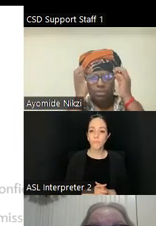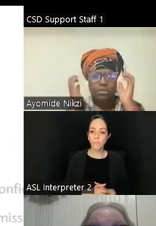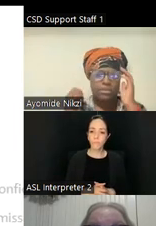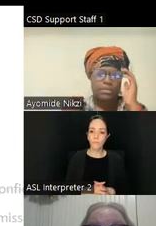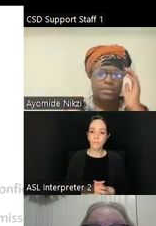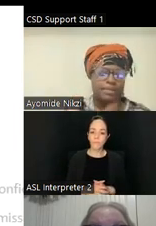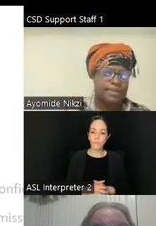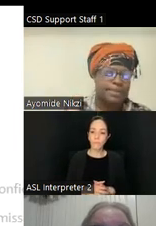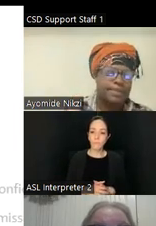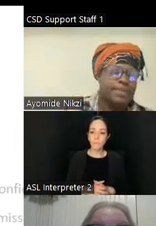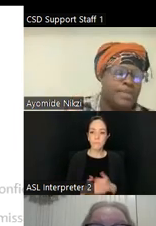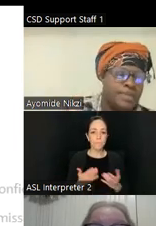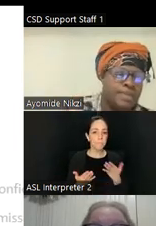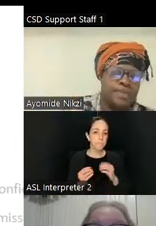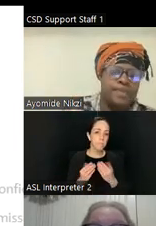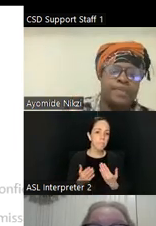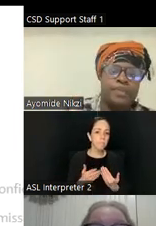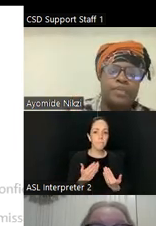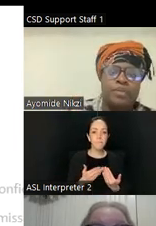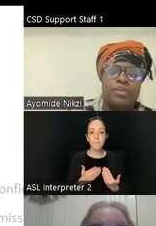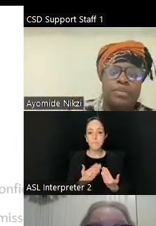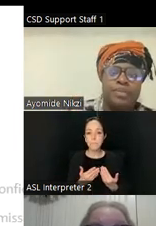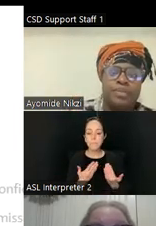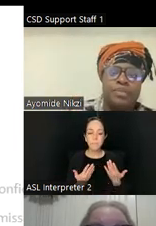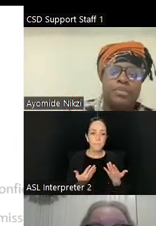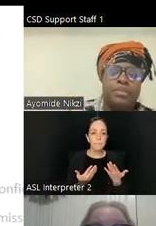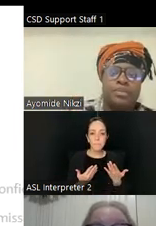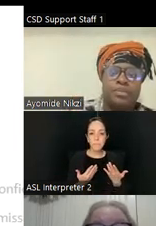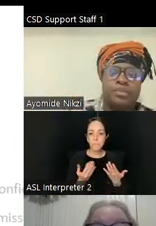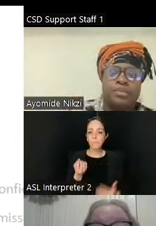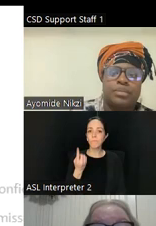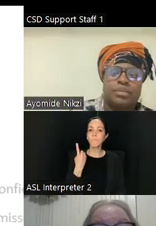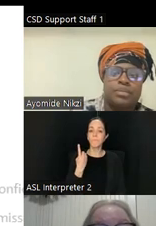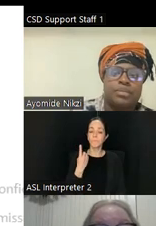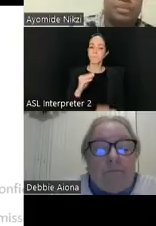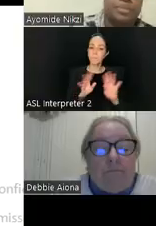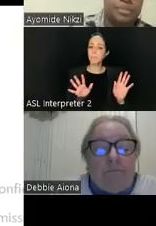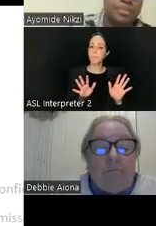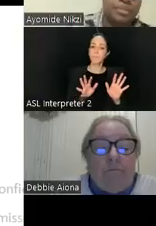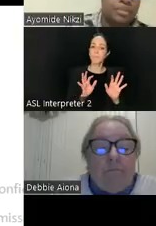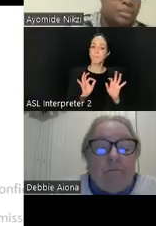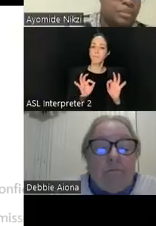you know, it might be easier to think that it's a good idea to stick with this.